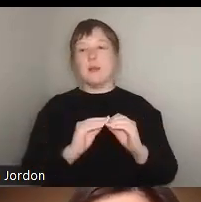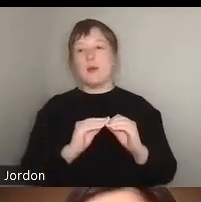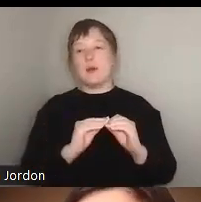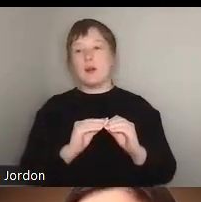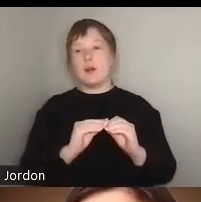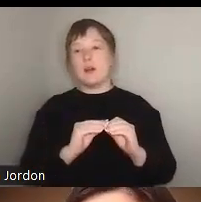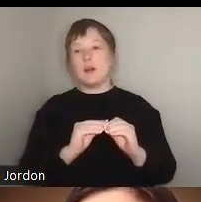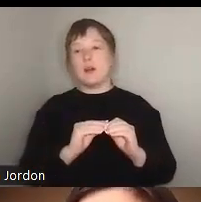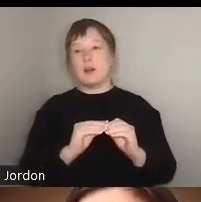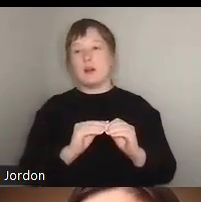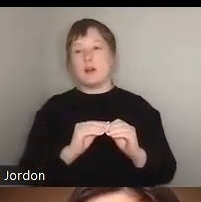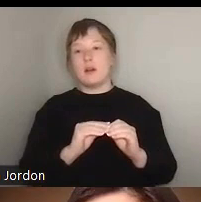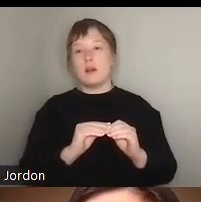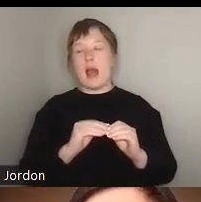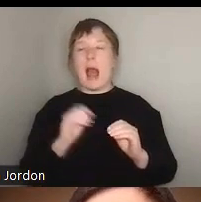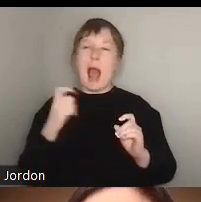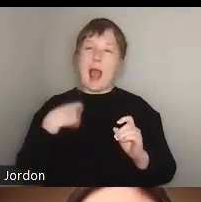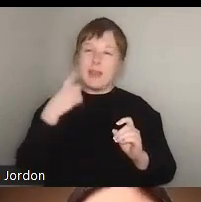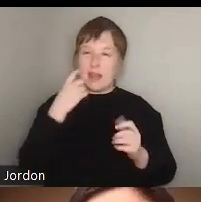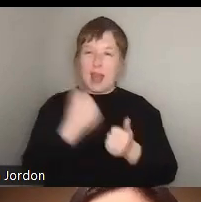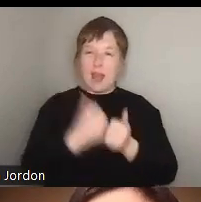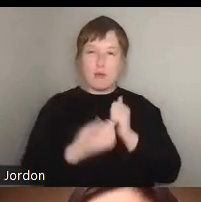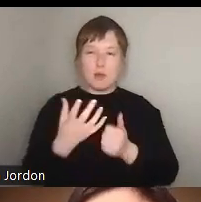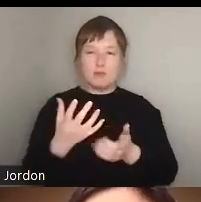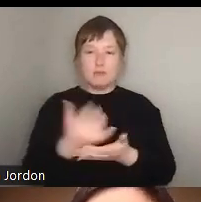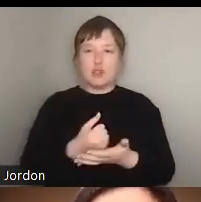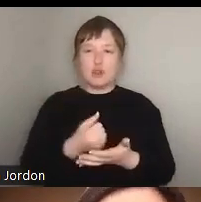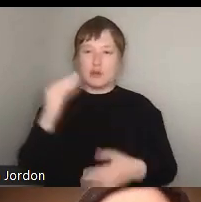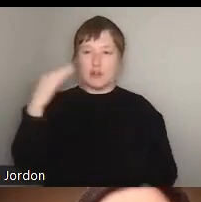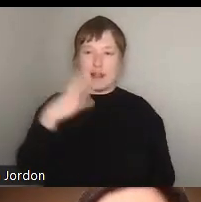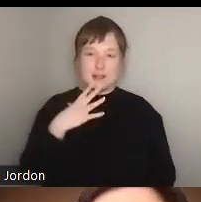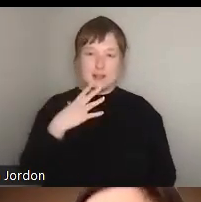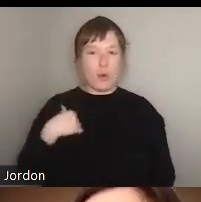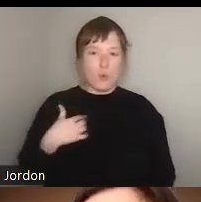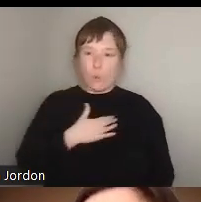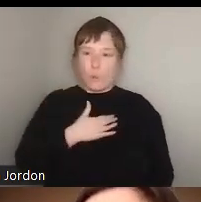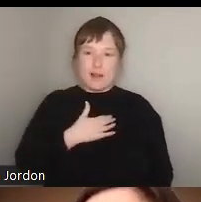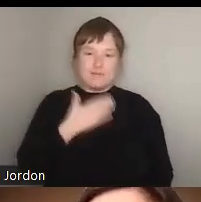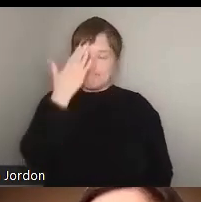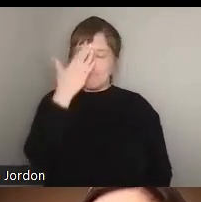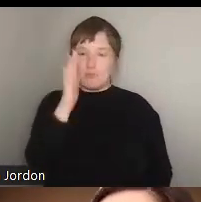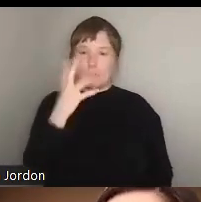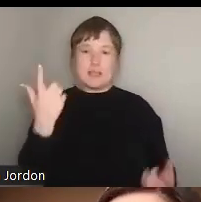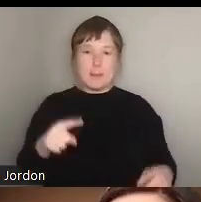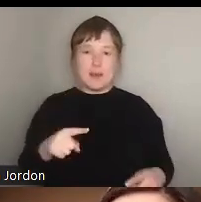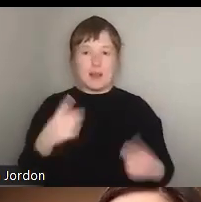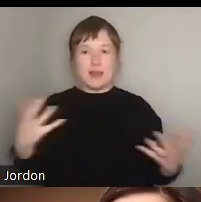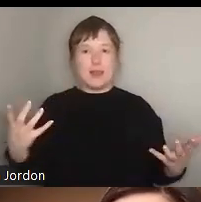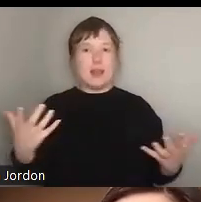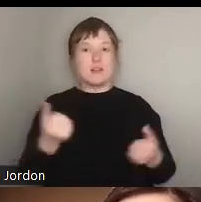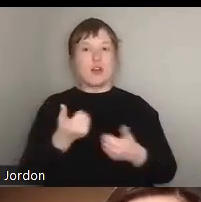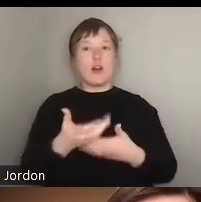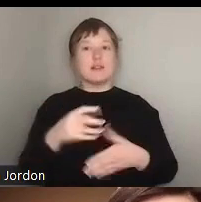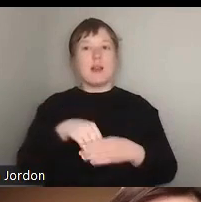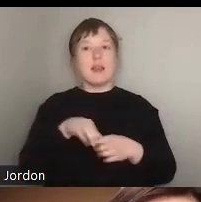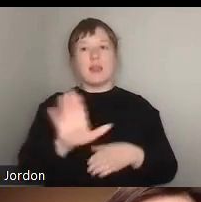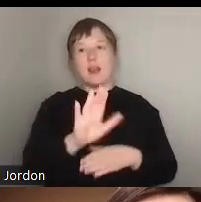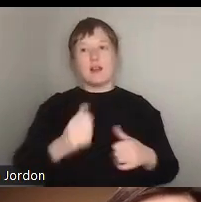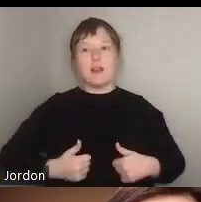But I think we do all deserve grace, again, because we don't really know what's happening. And there can be things going on that are making them